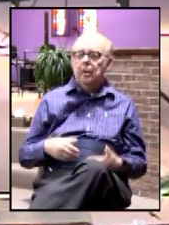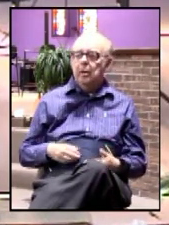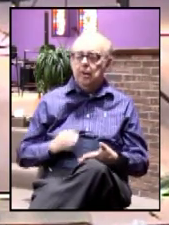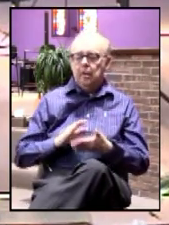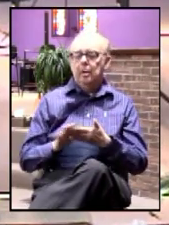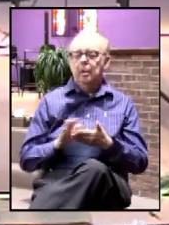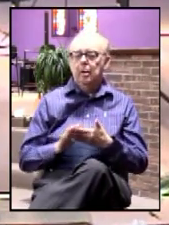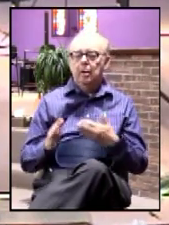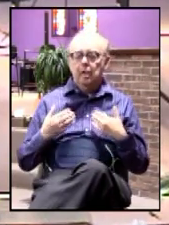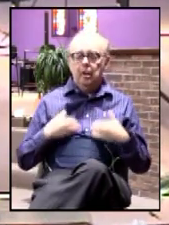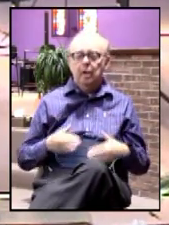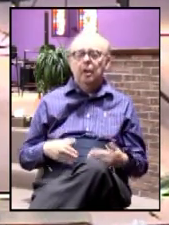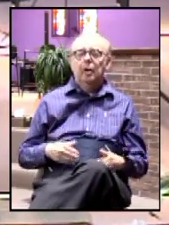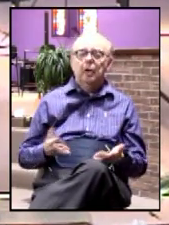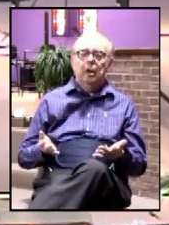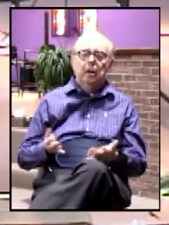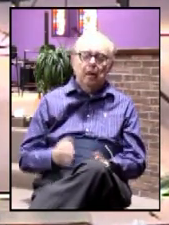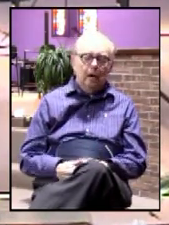you don't have the nice